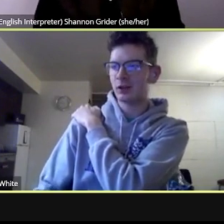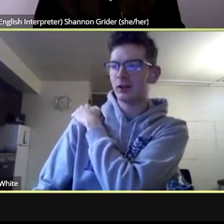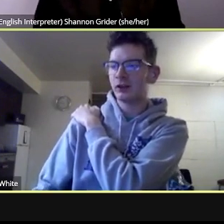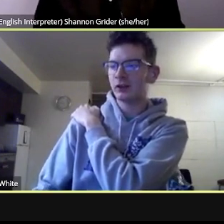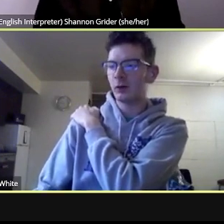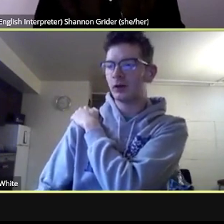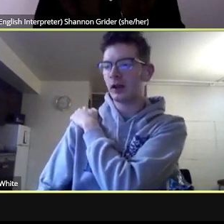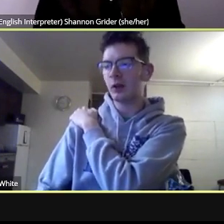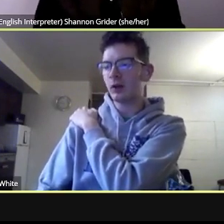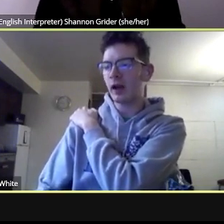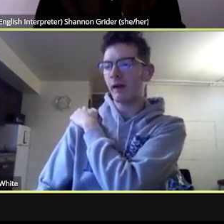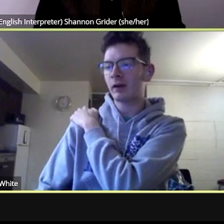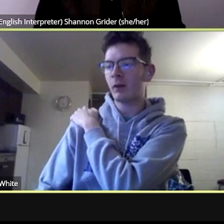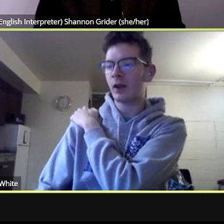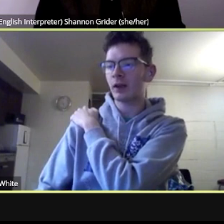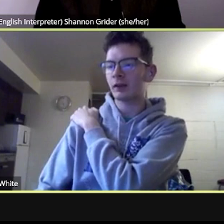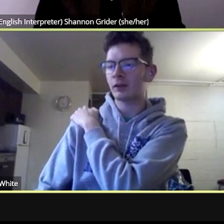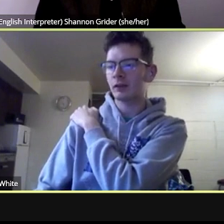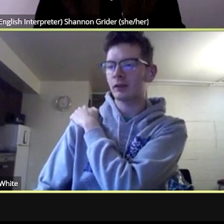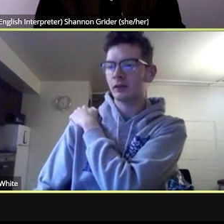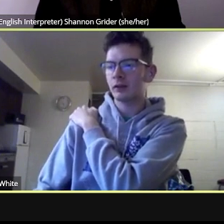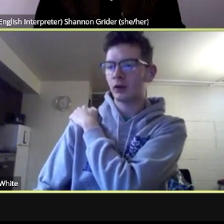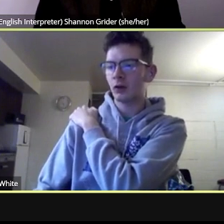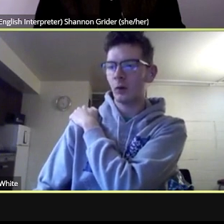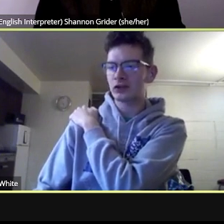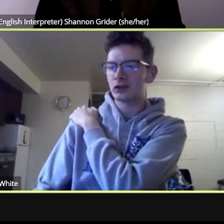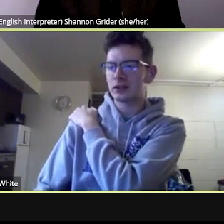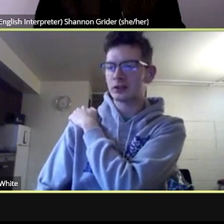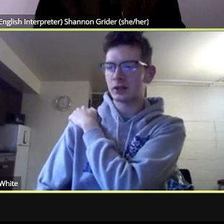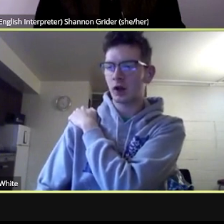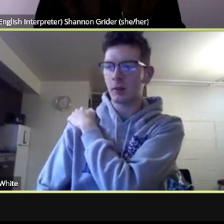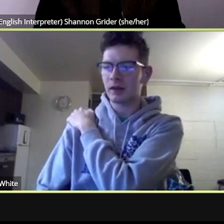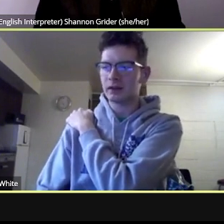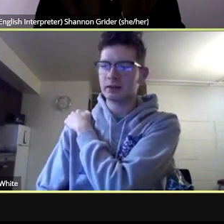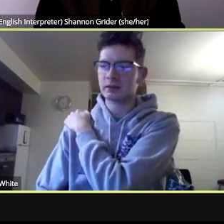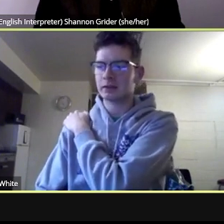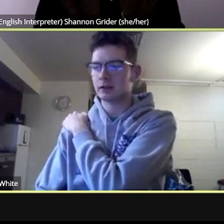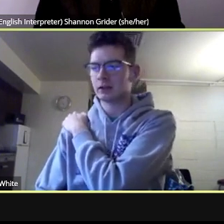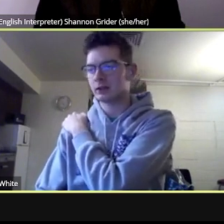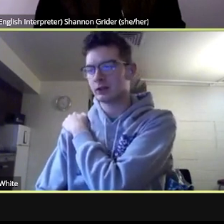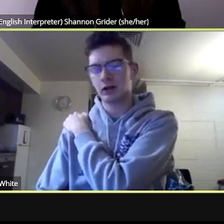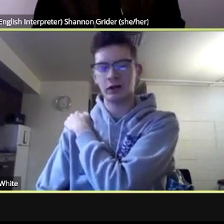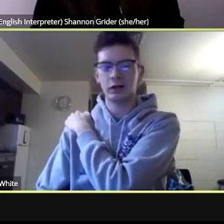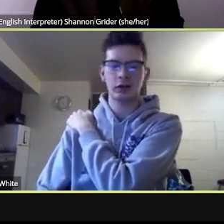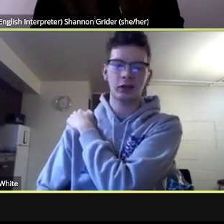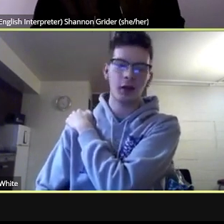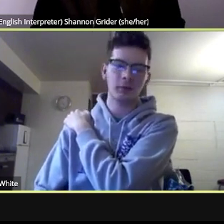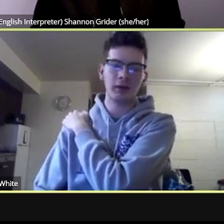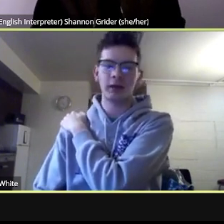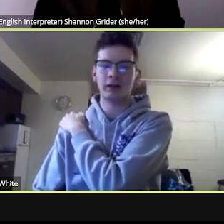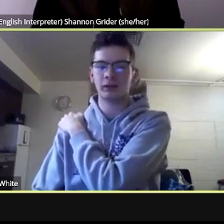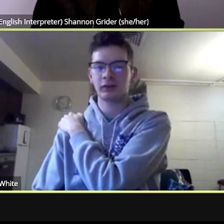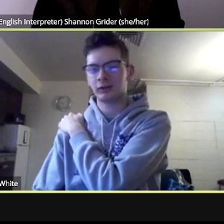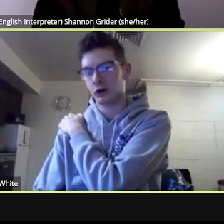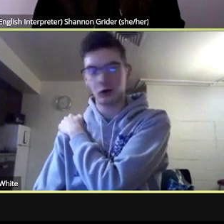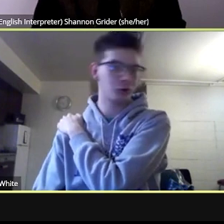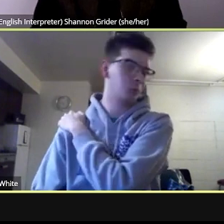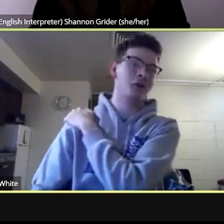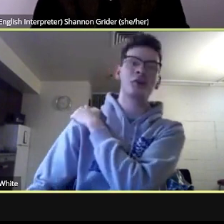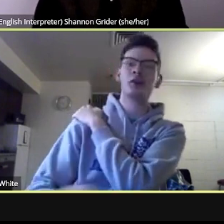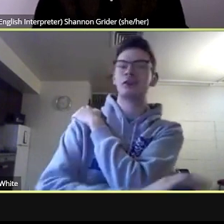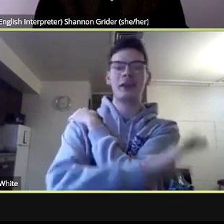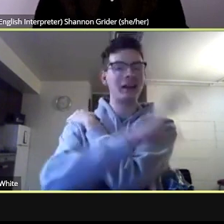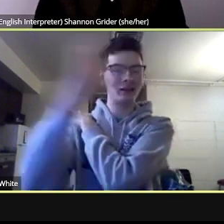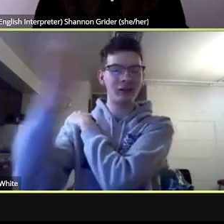time. So does anyone have any like questions, comments, concerns, updates,